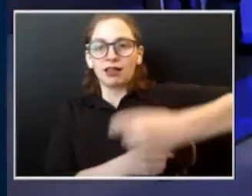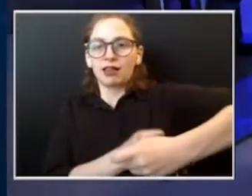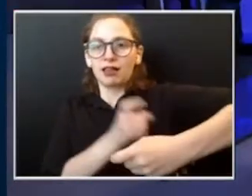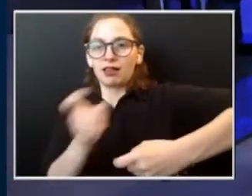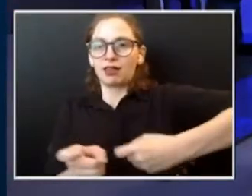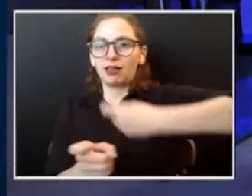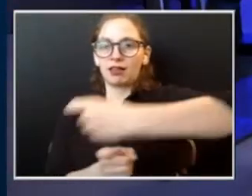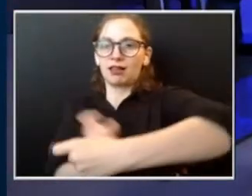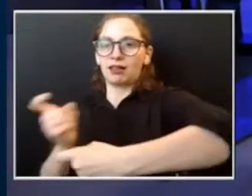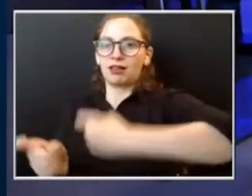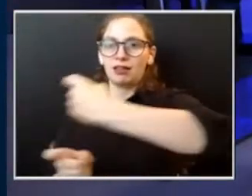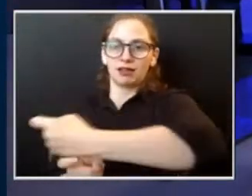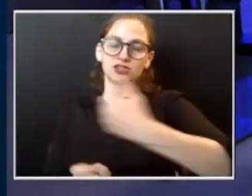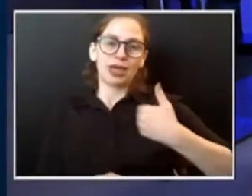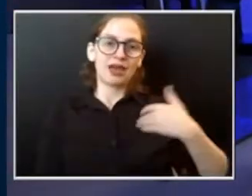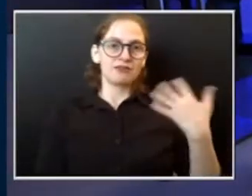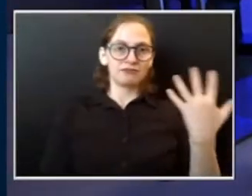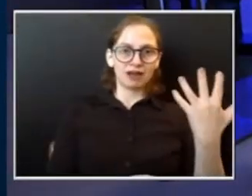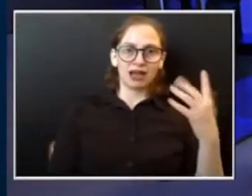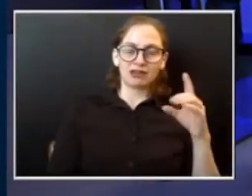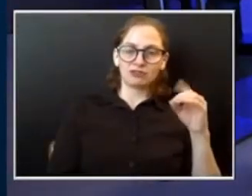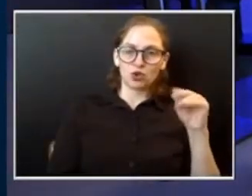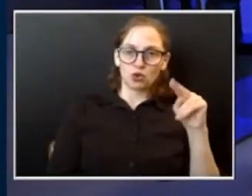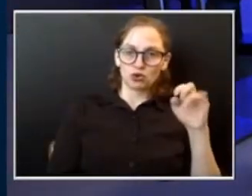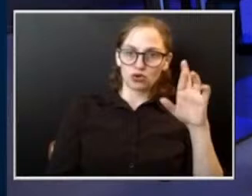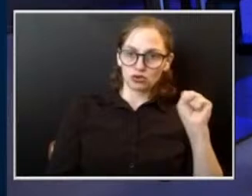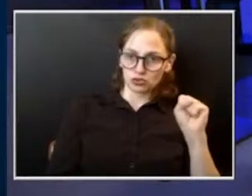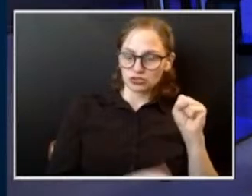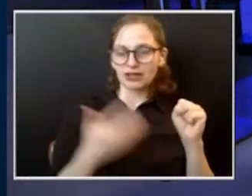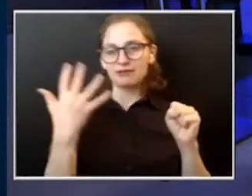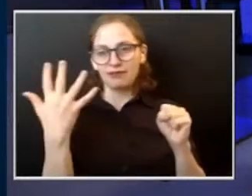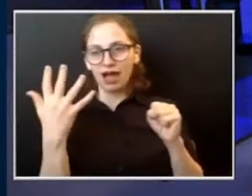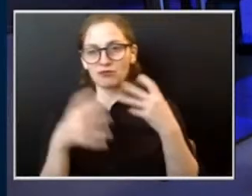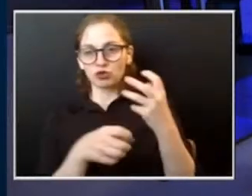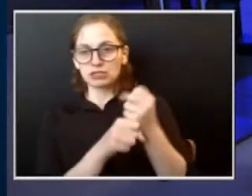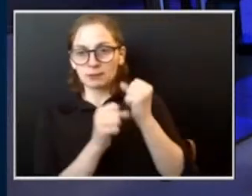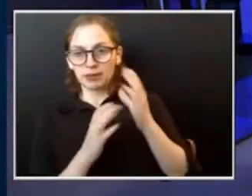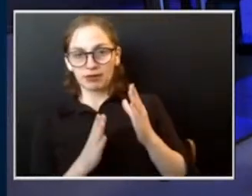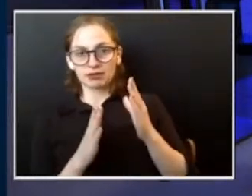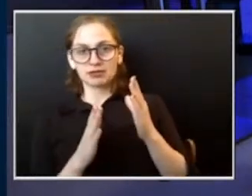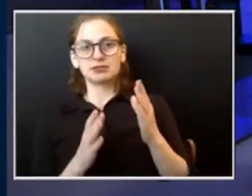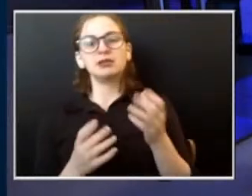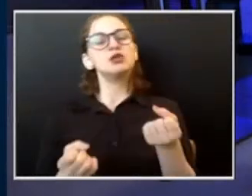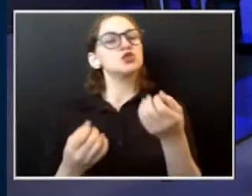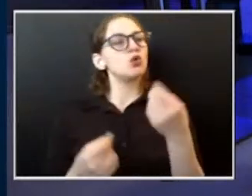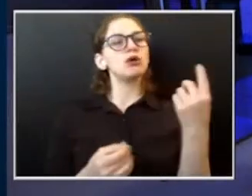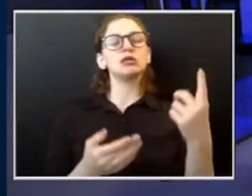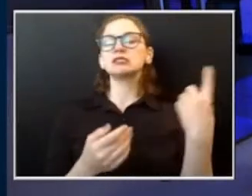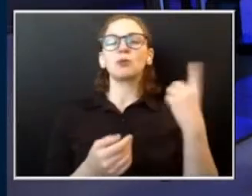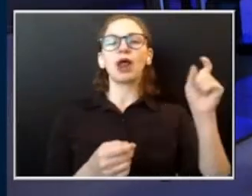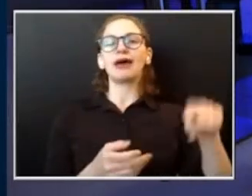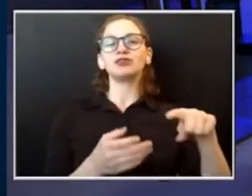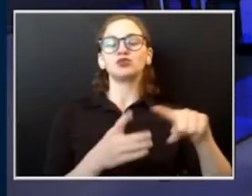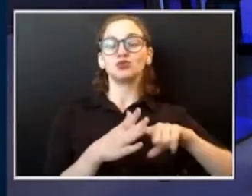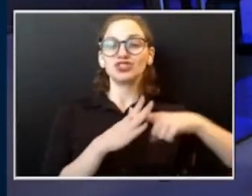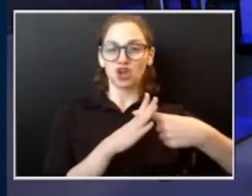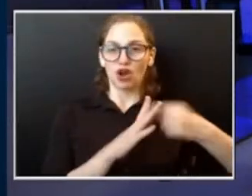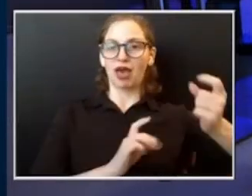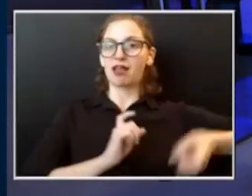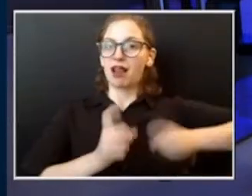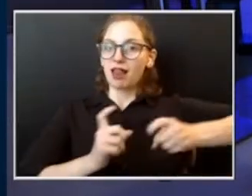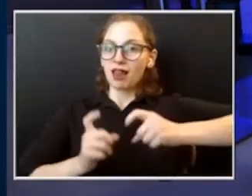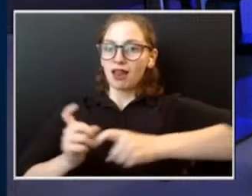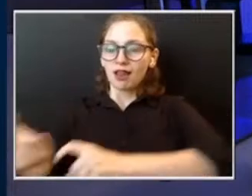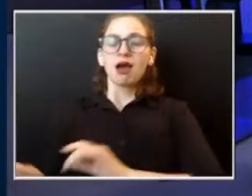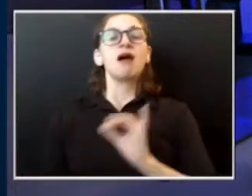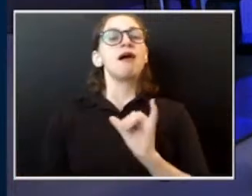all, it all has to do with who can be the best match for whom, but you got to have somebody to kick it off, and then somebody else can get it. And that's pretty cool, isn't it? All right,